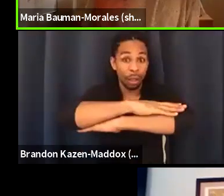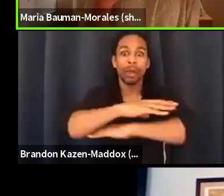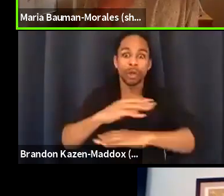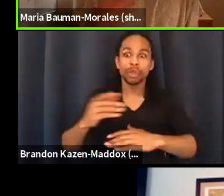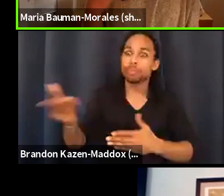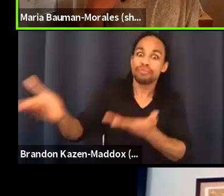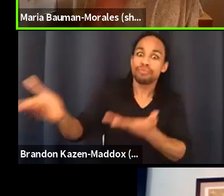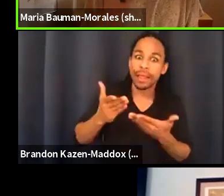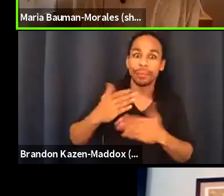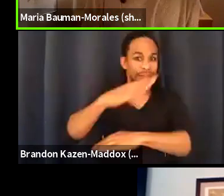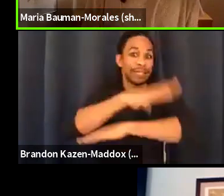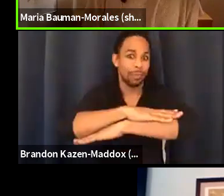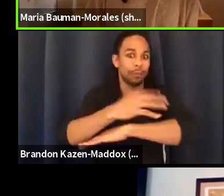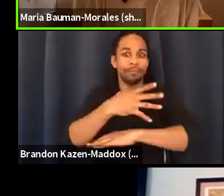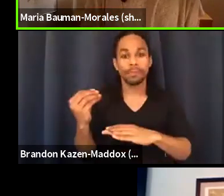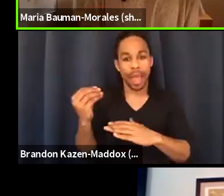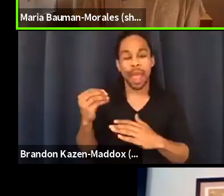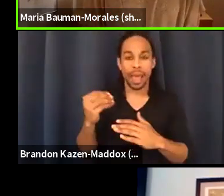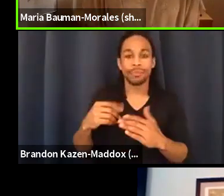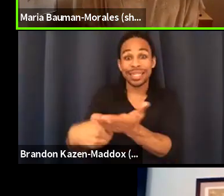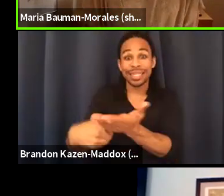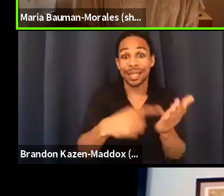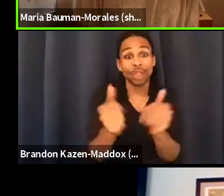all absorbing.